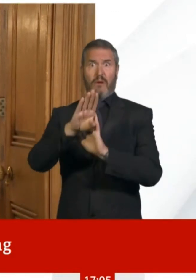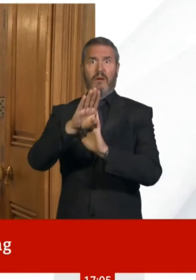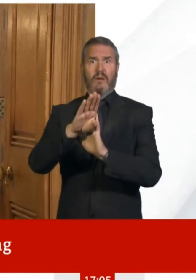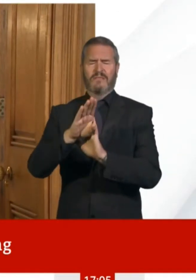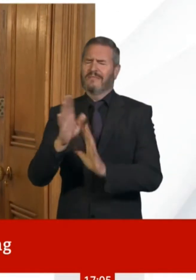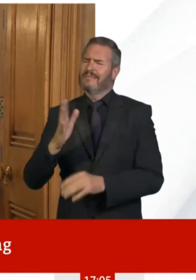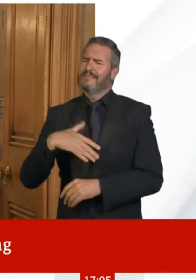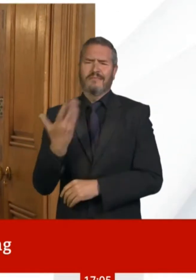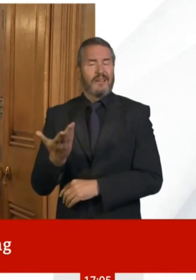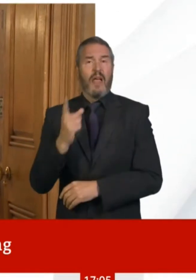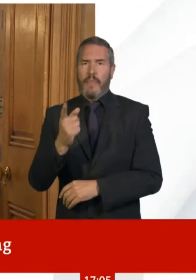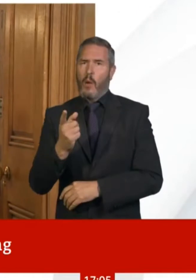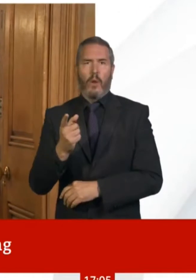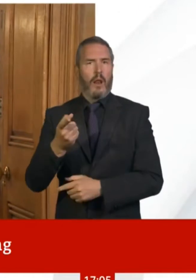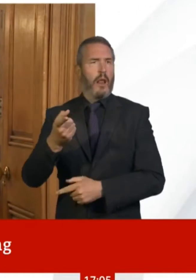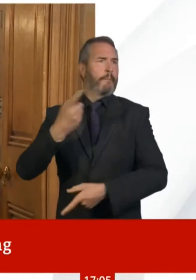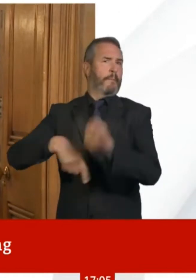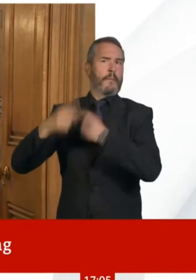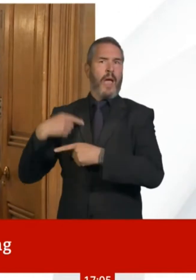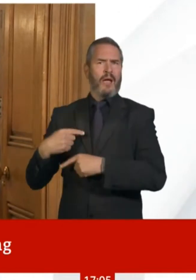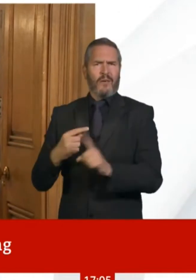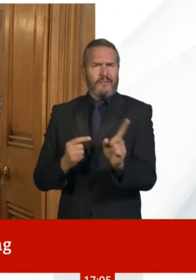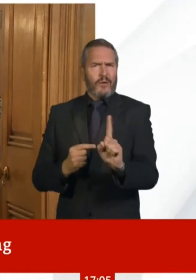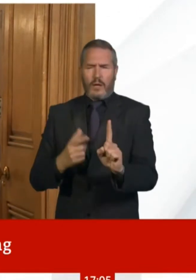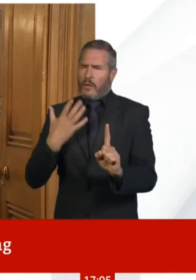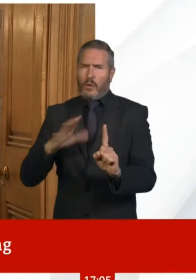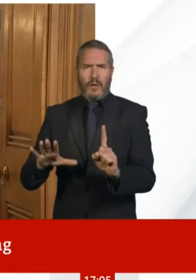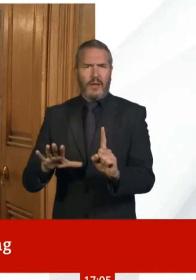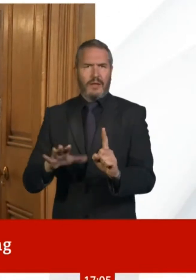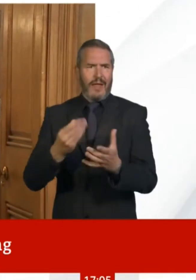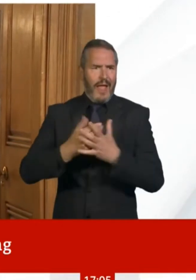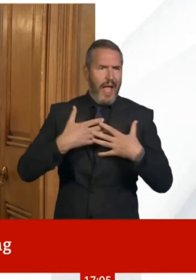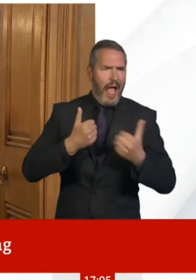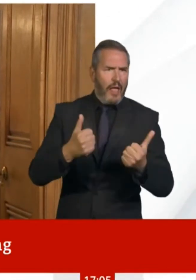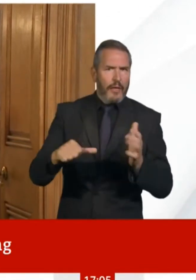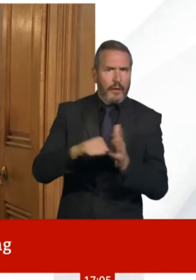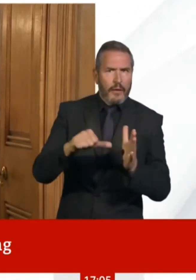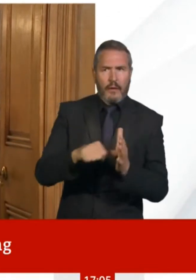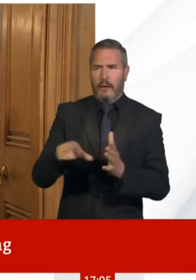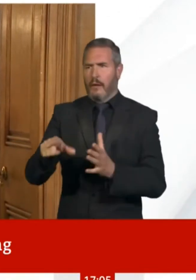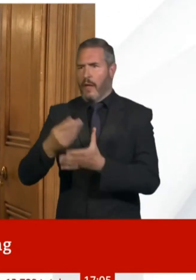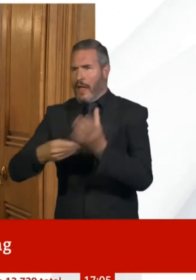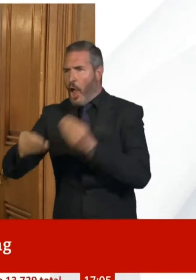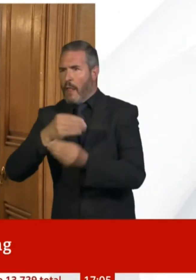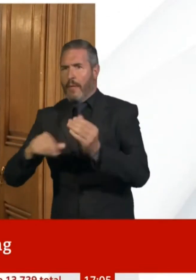It will be the worst outcome, not just for public health, but for the economy and for our country as a whole.